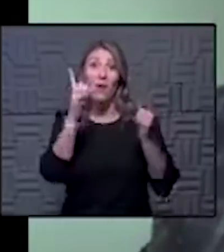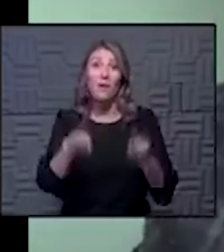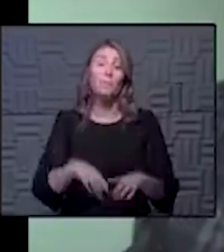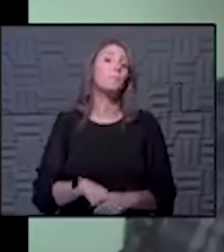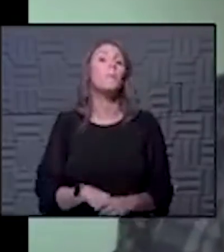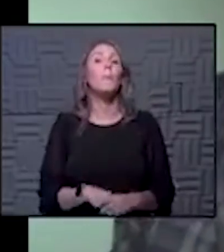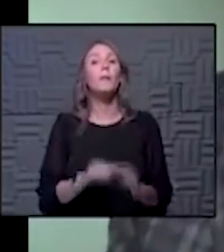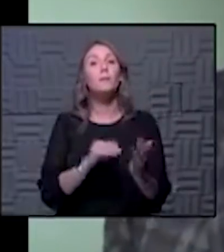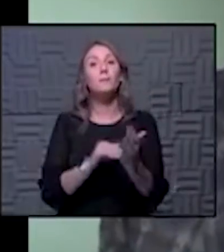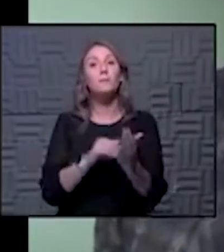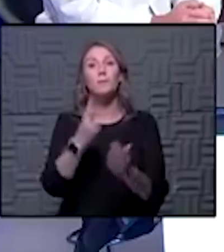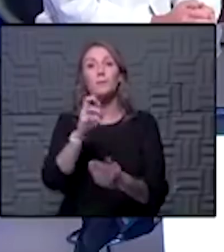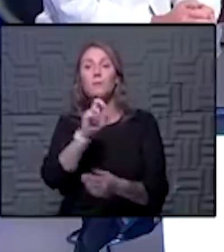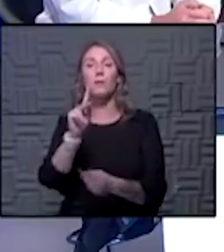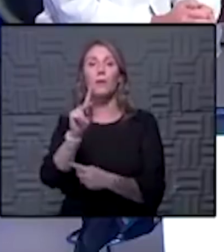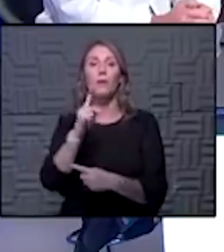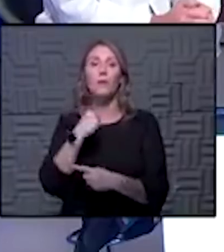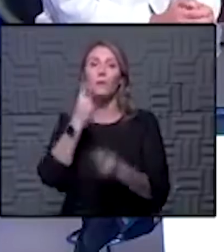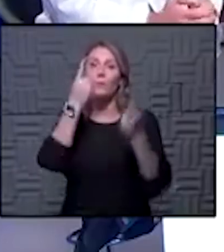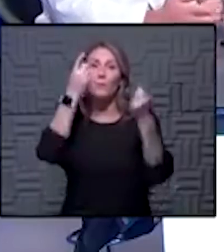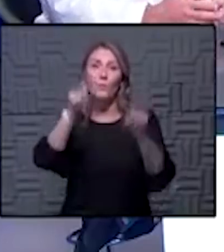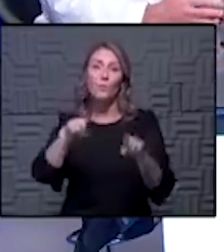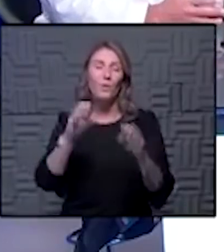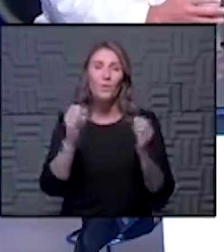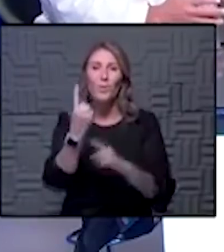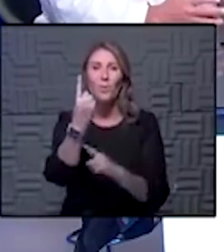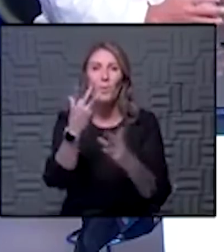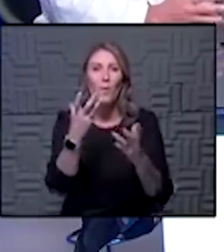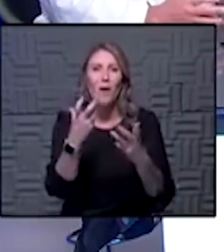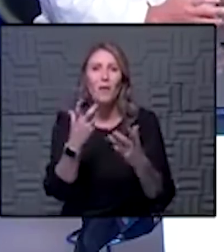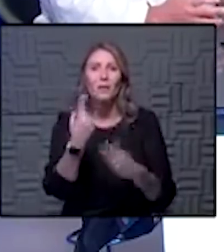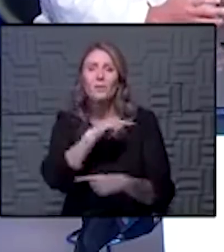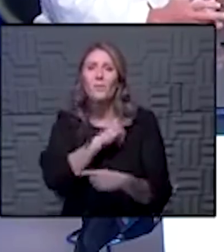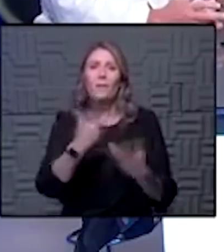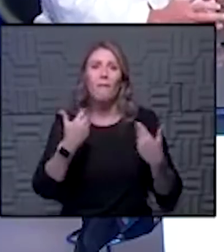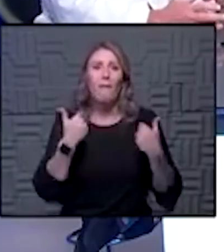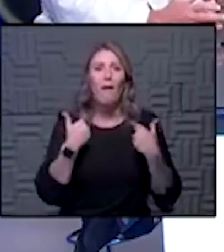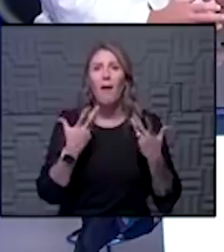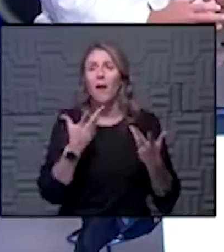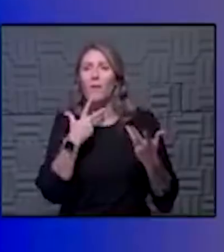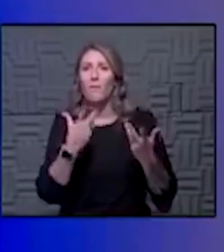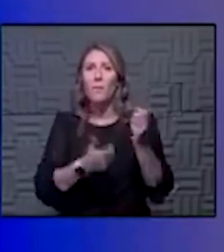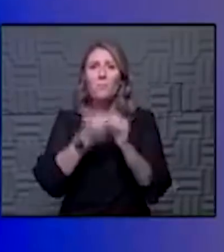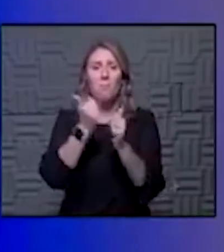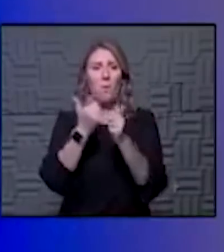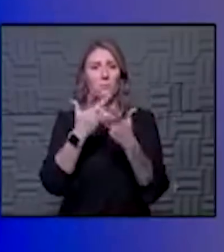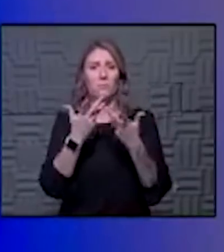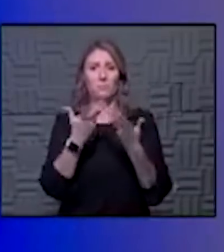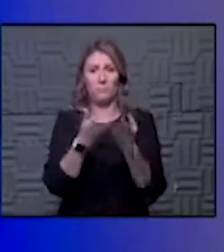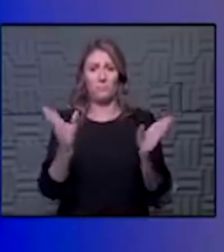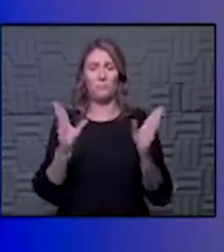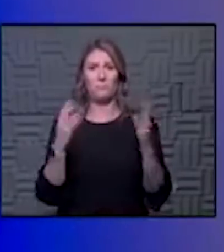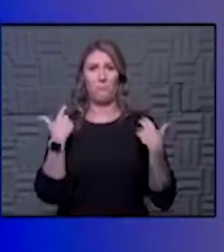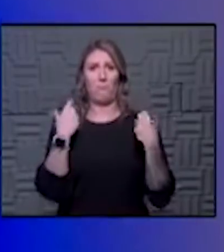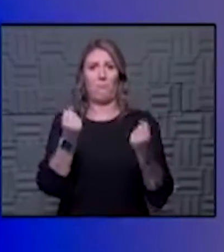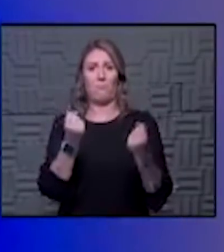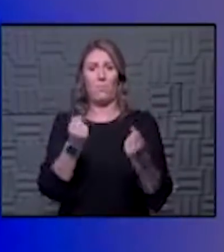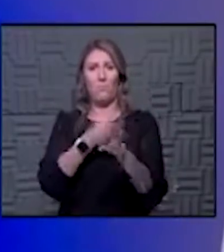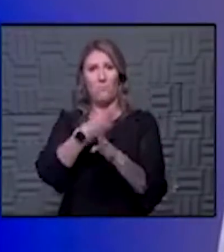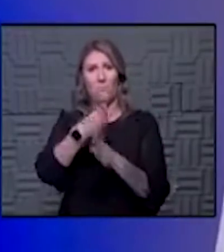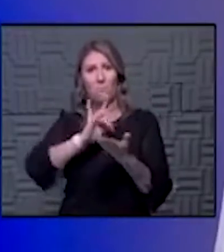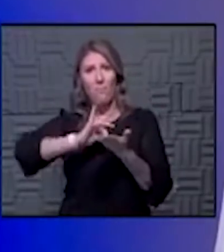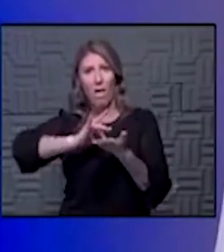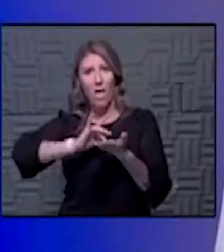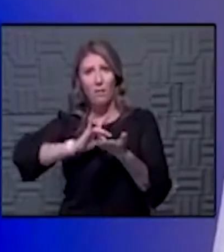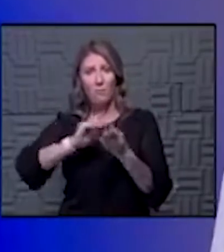Hawk? Yeah, I agree. I mean, nobody wants it. We have the optimal public health and medical advice, and that's to stop the spread of the disease.